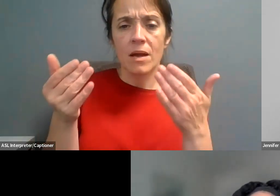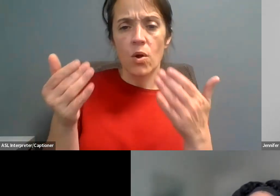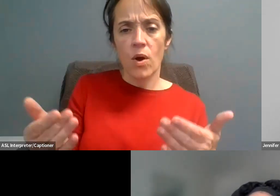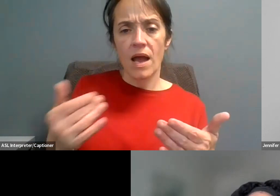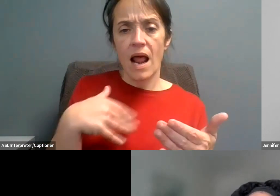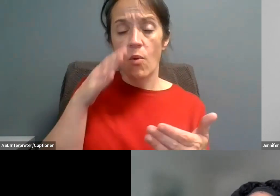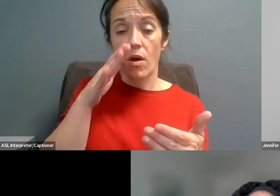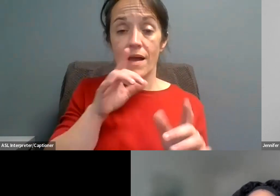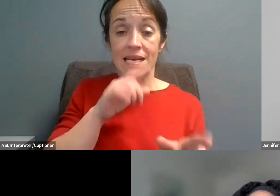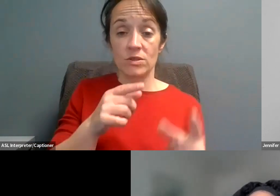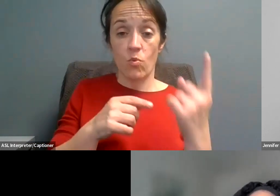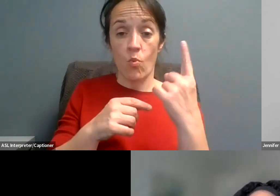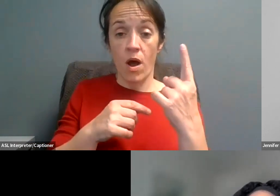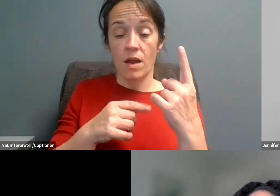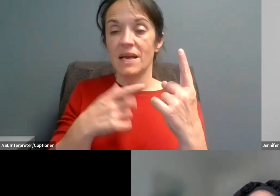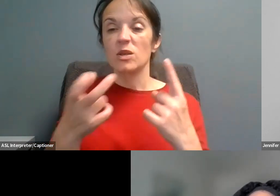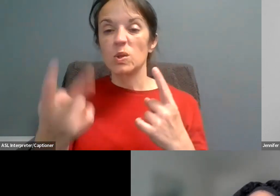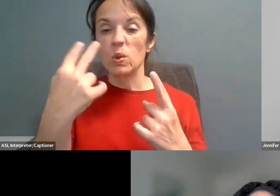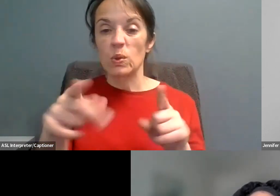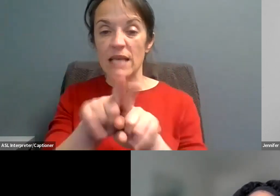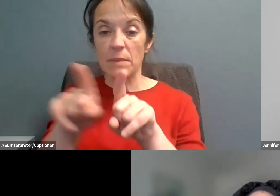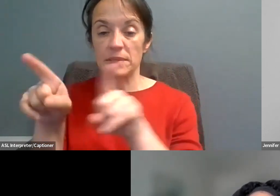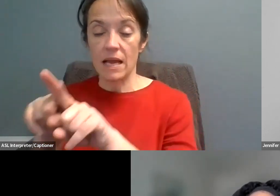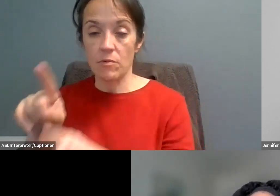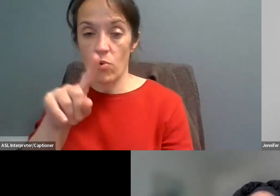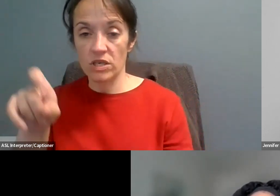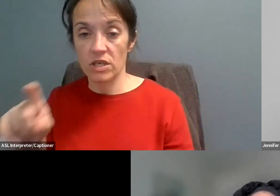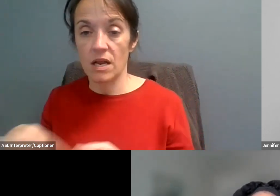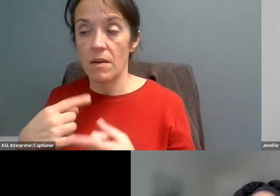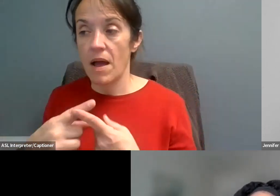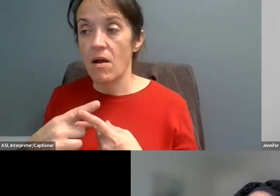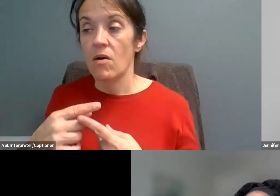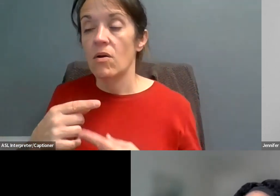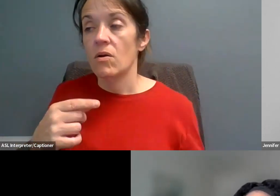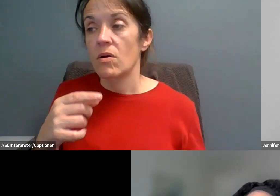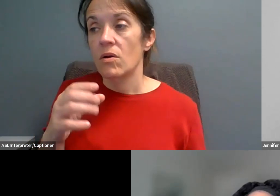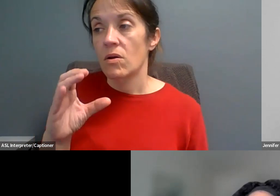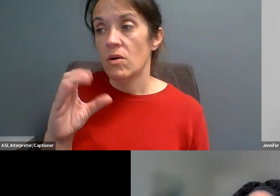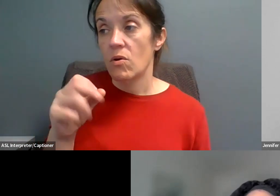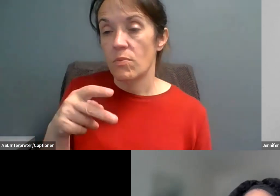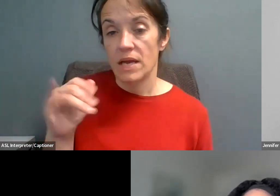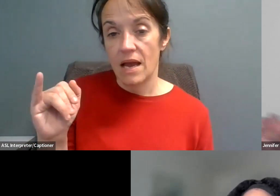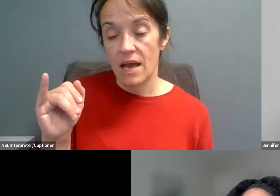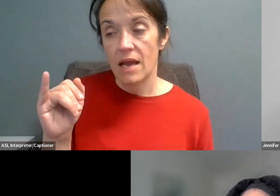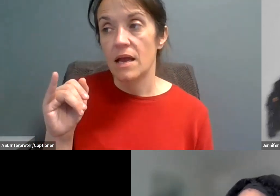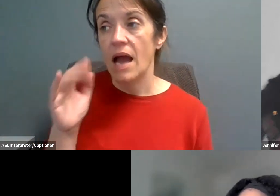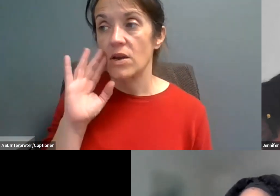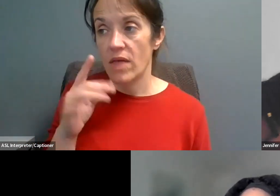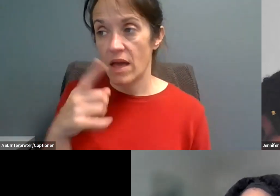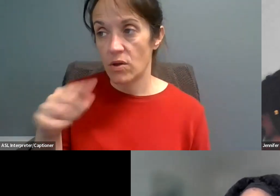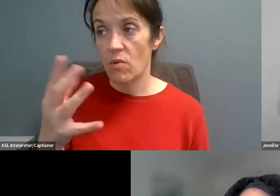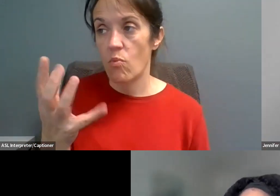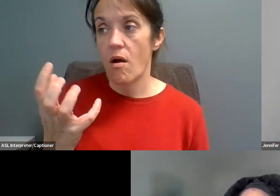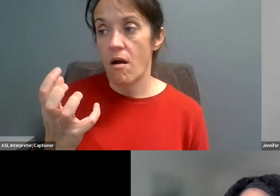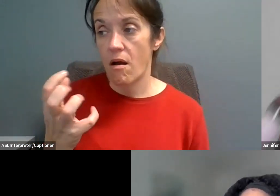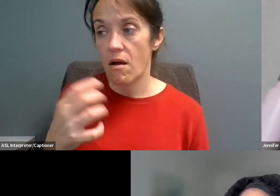answer one really quick because I saw two of the same quickly about co-PIs. We've heard from you all a lot that that's something you want. We are